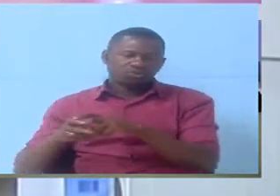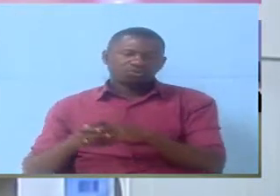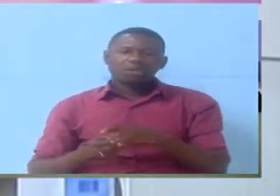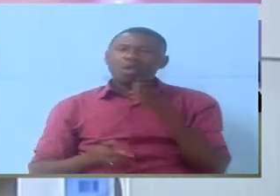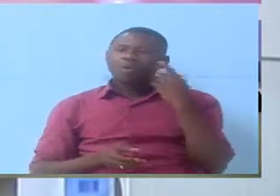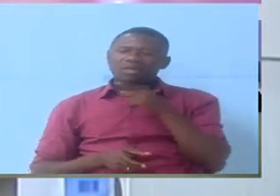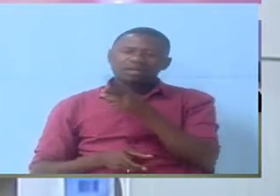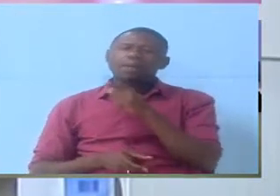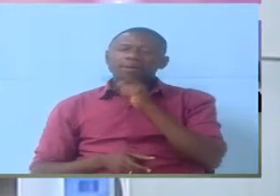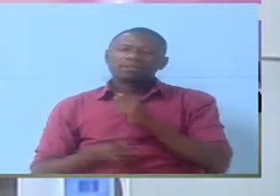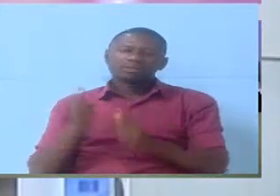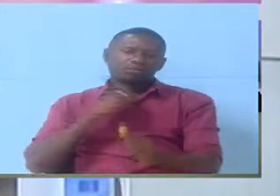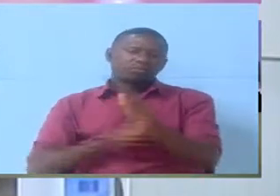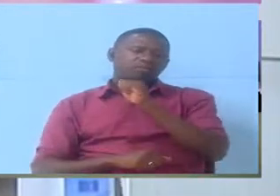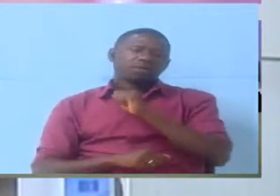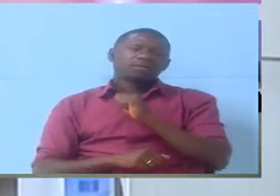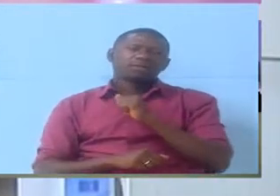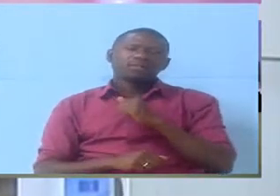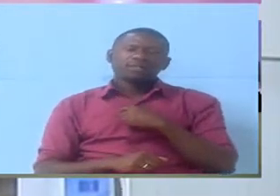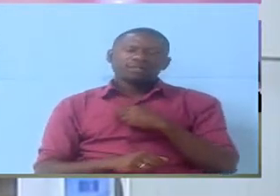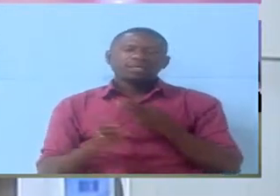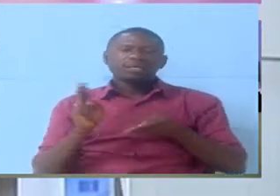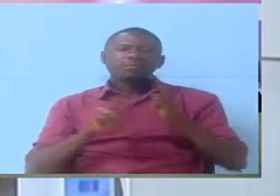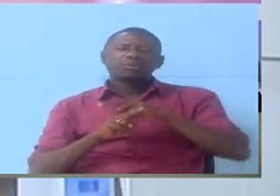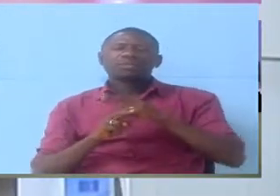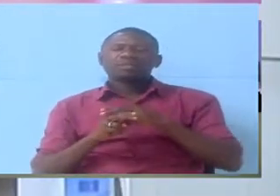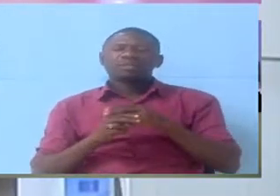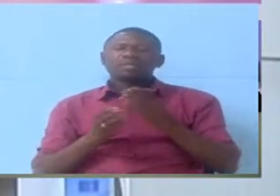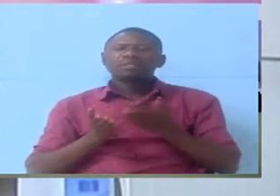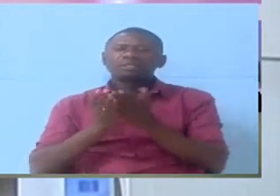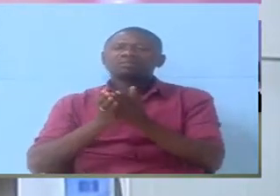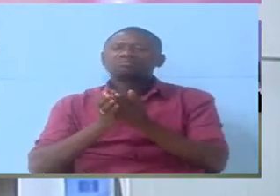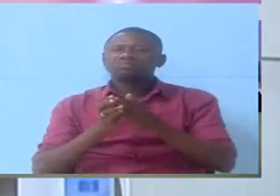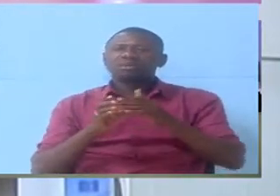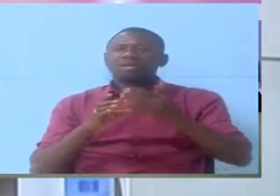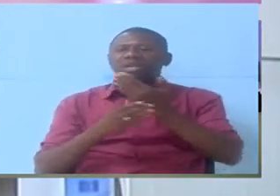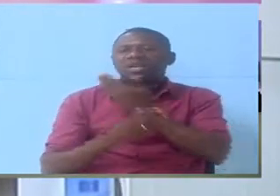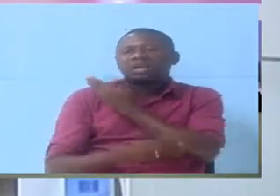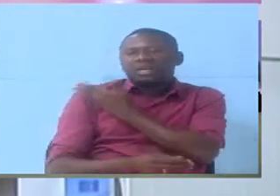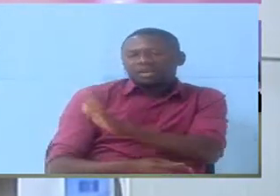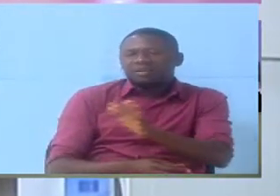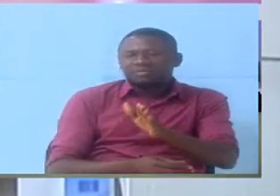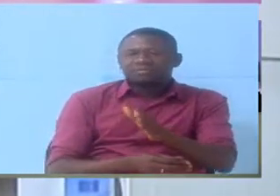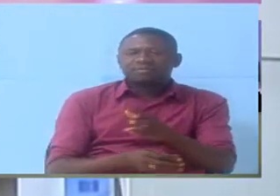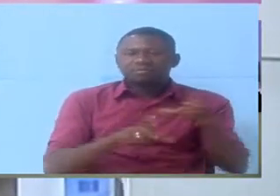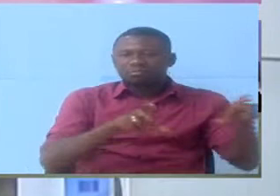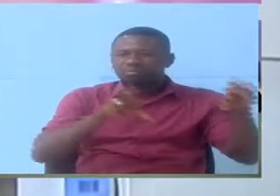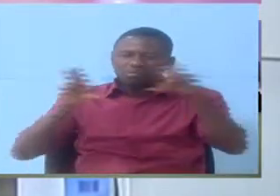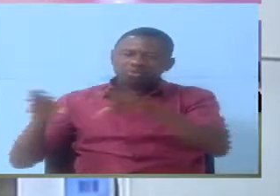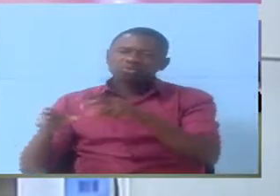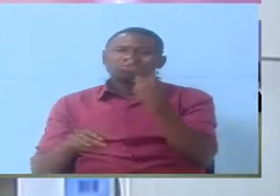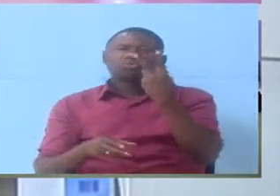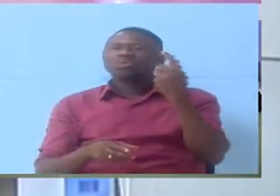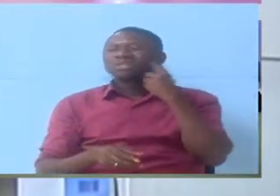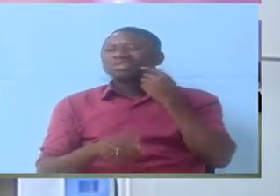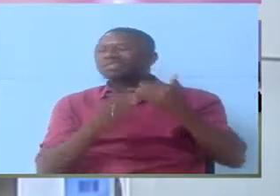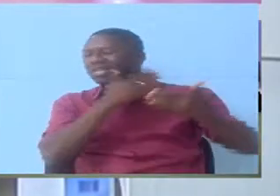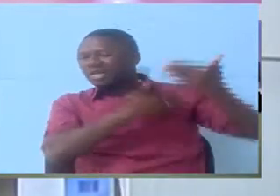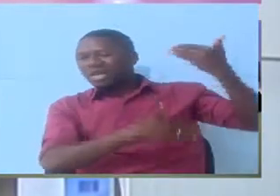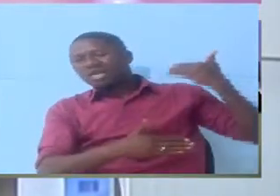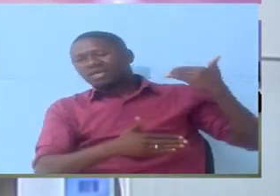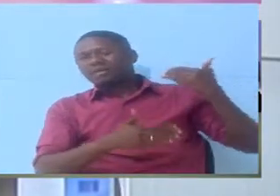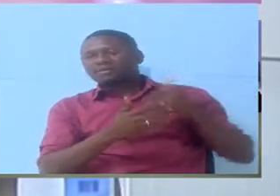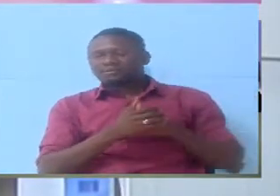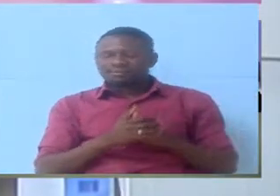The port has the ship has left the port 2 days earlier. Kulungu nyimbota wa photo le tilifu la komanto. I was reading that